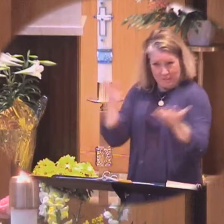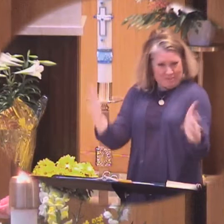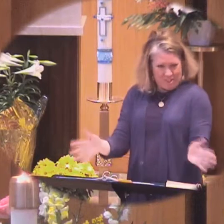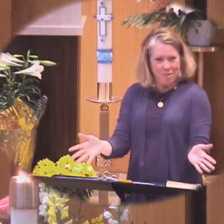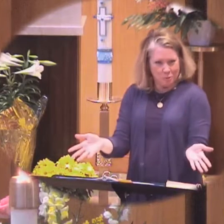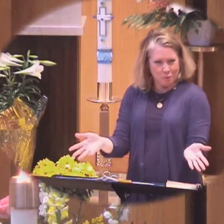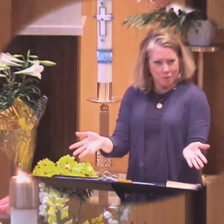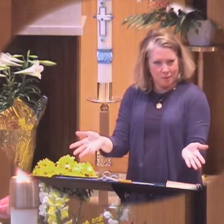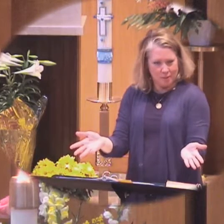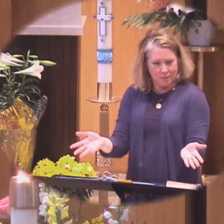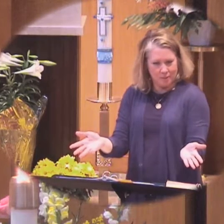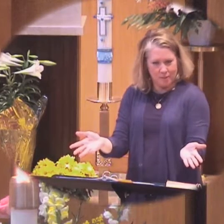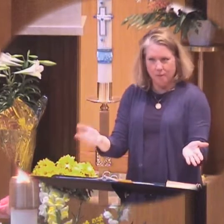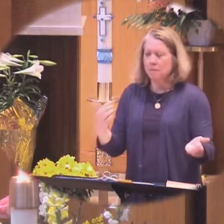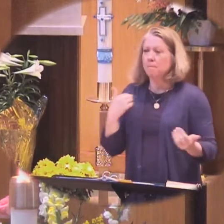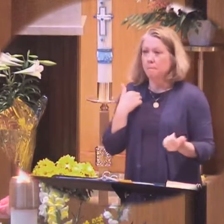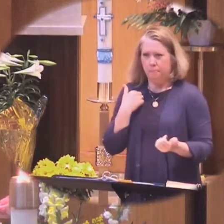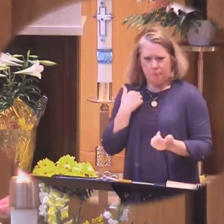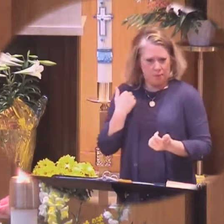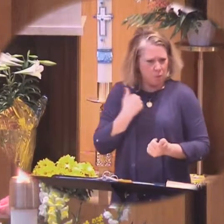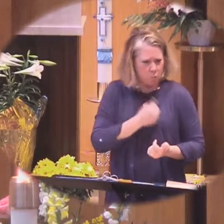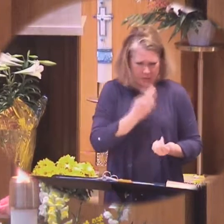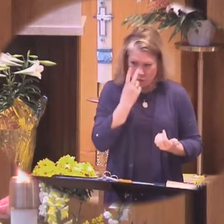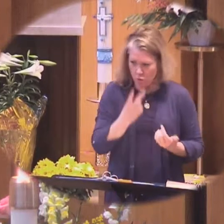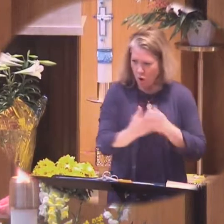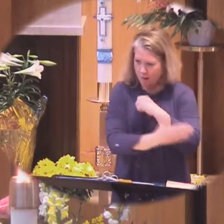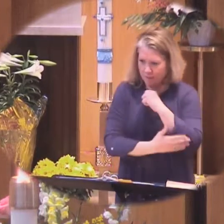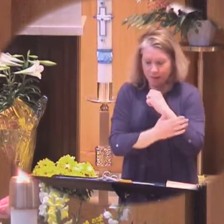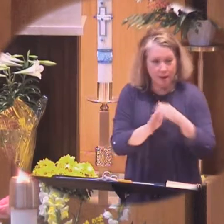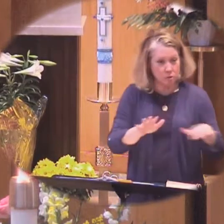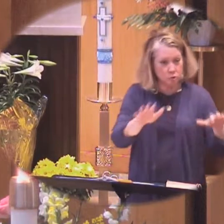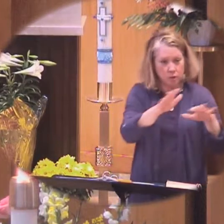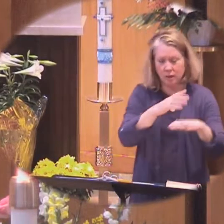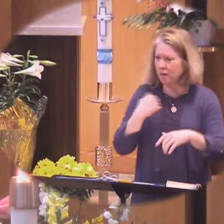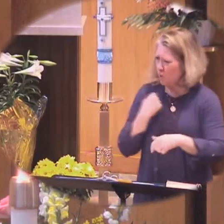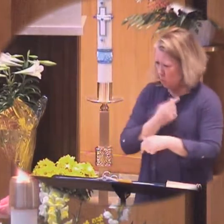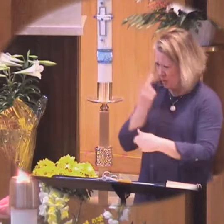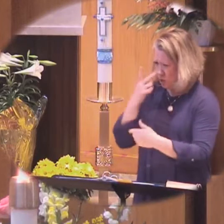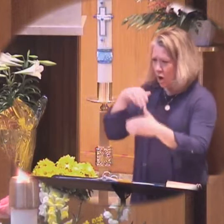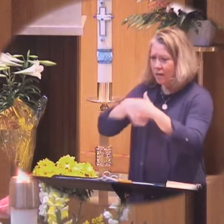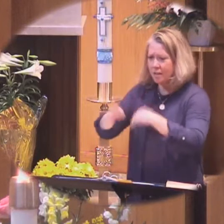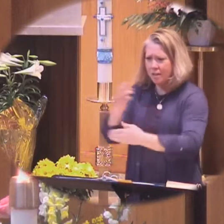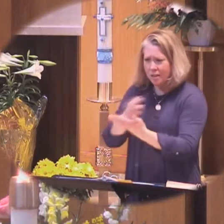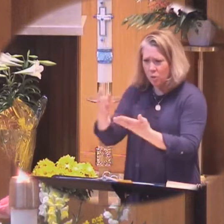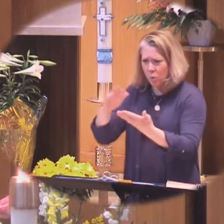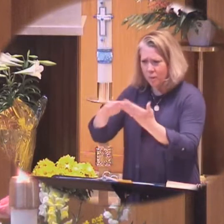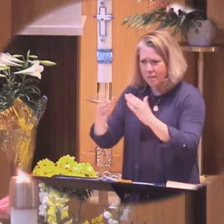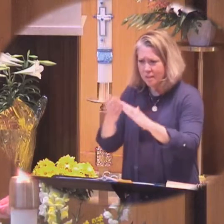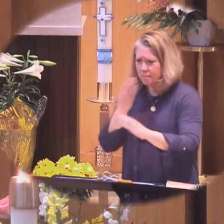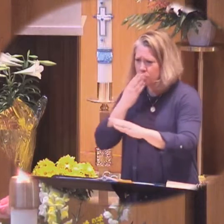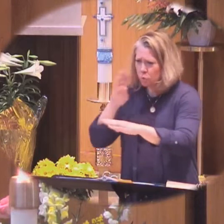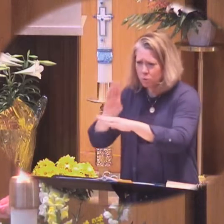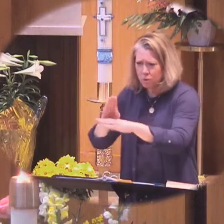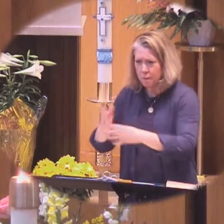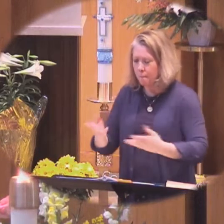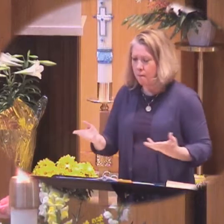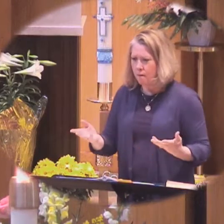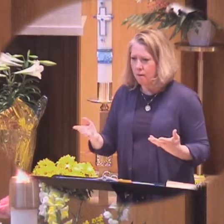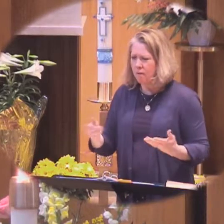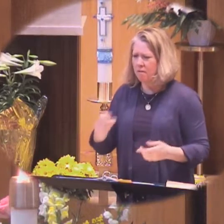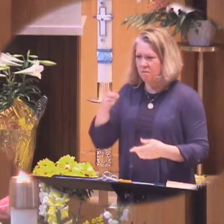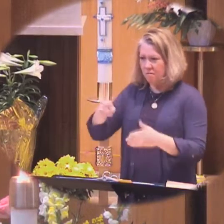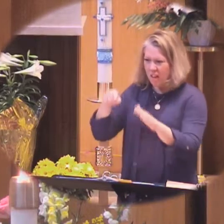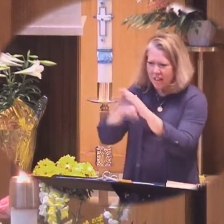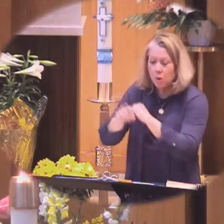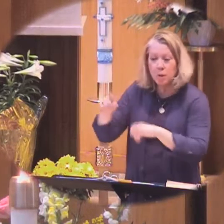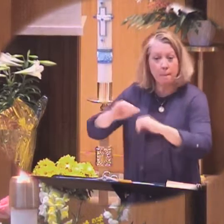he did, both in the country of the Jews and in Jerusalem. They put him to death by hanging